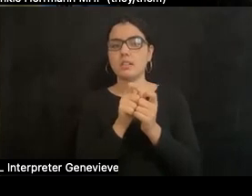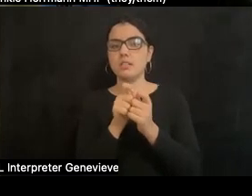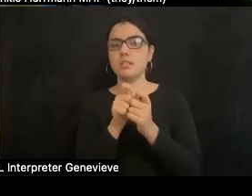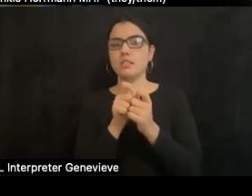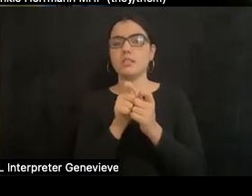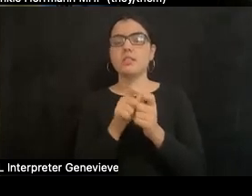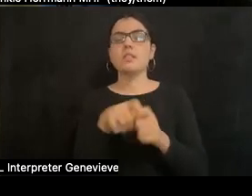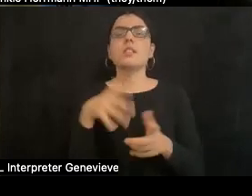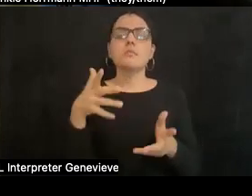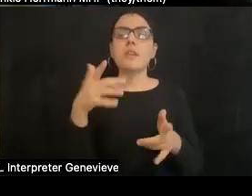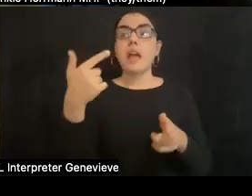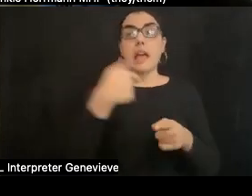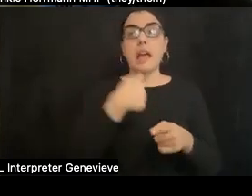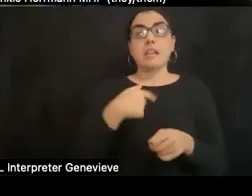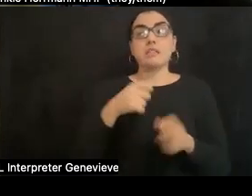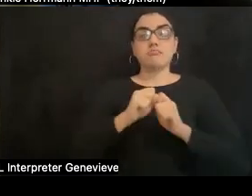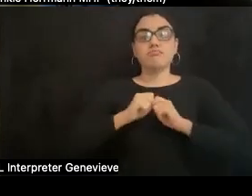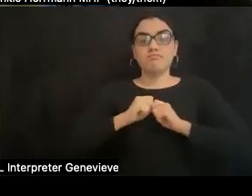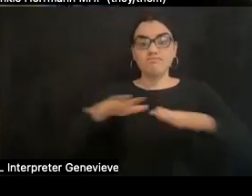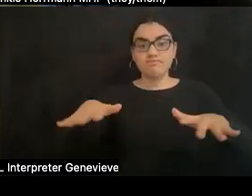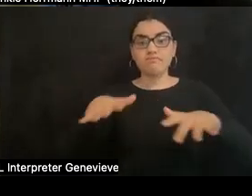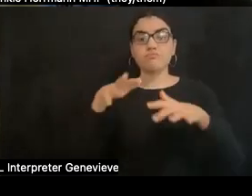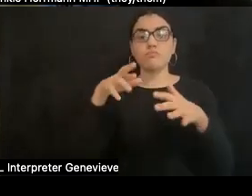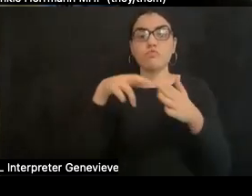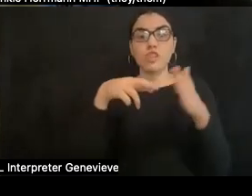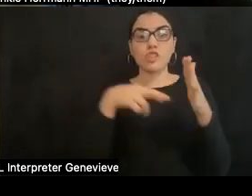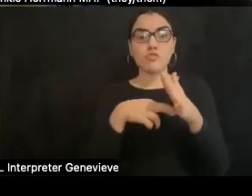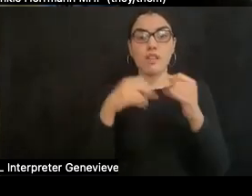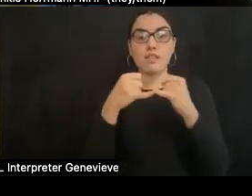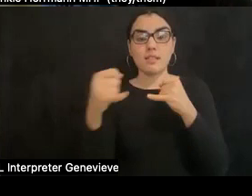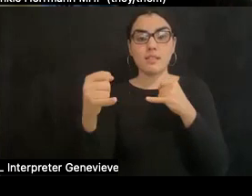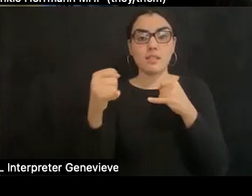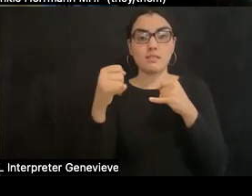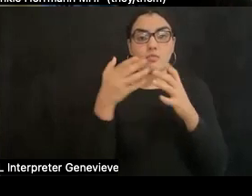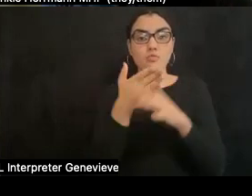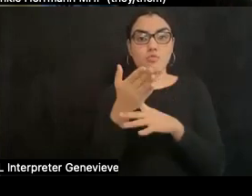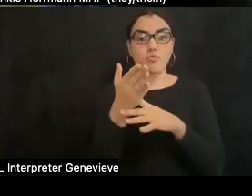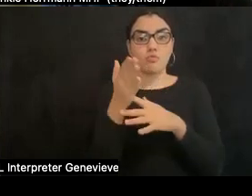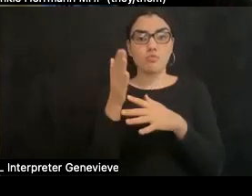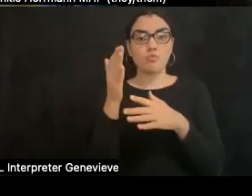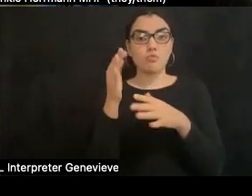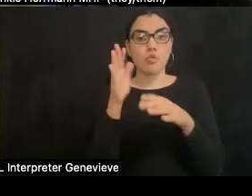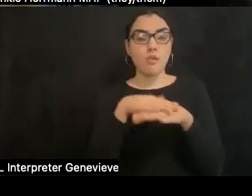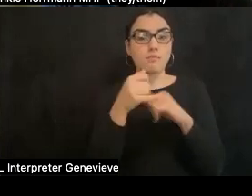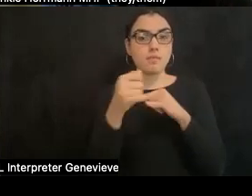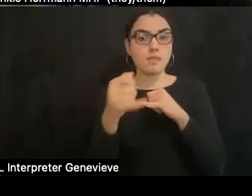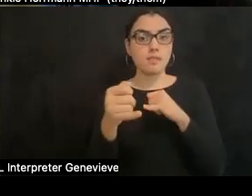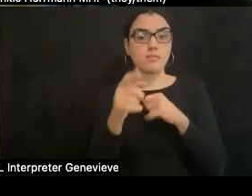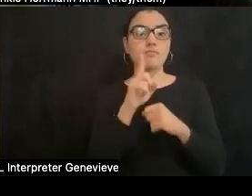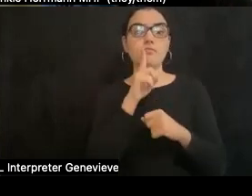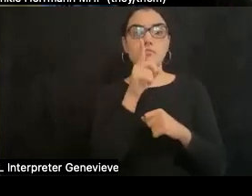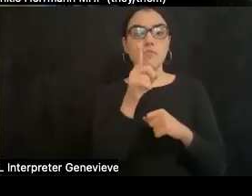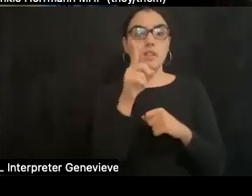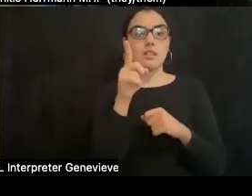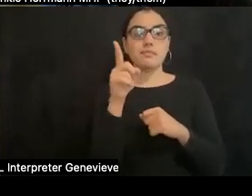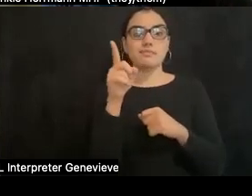Yes, so I send out registration links through our listserv. I usually do that at the latest